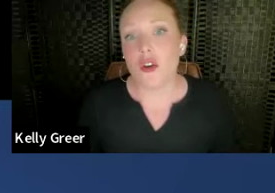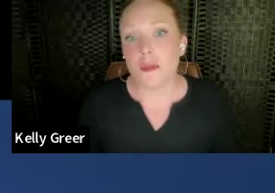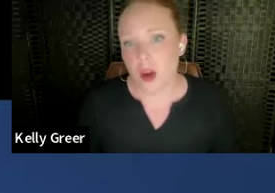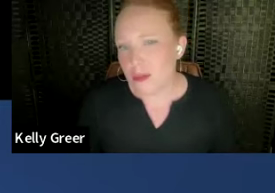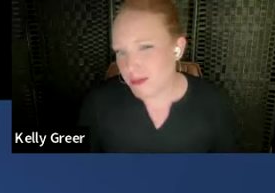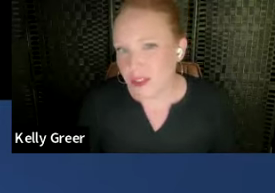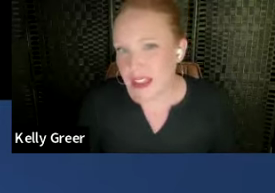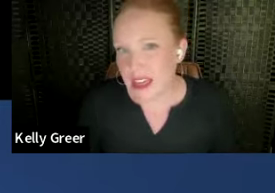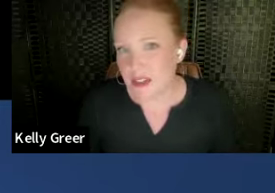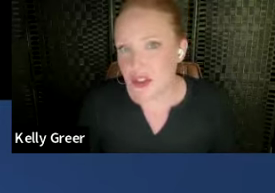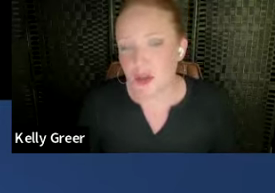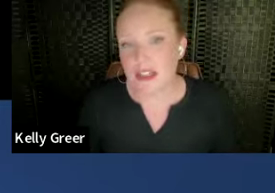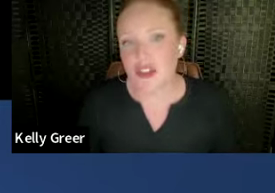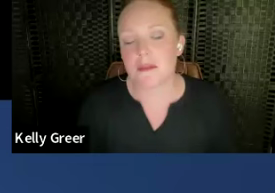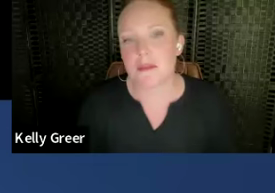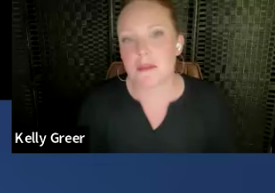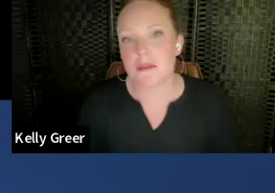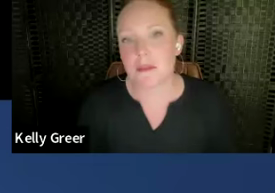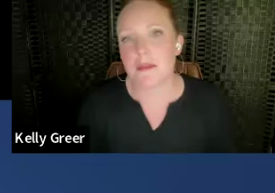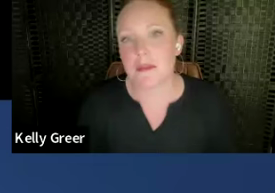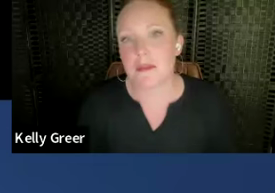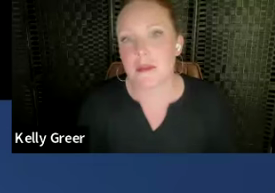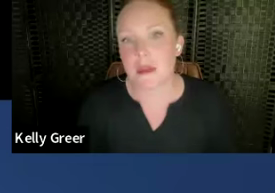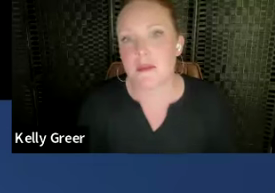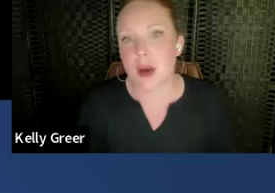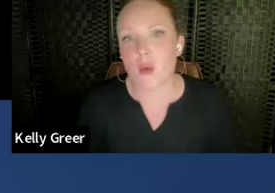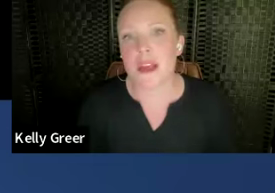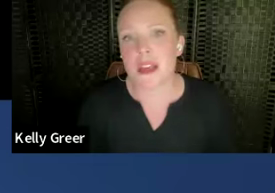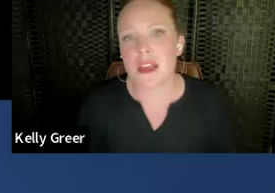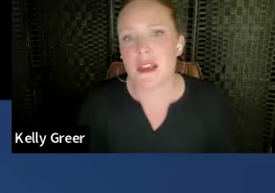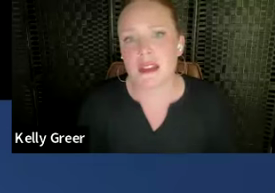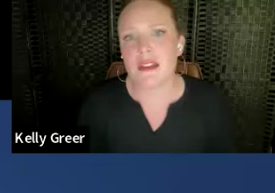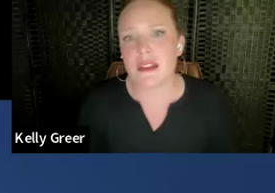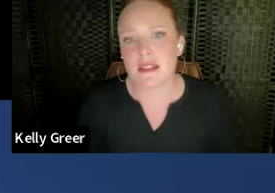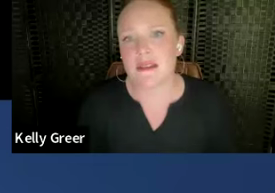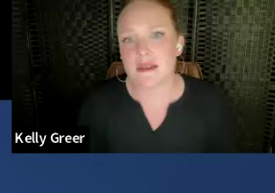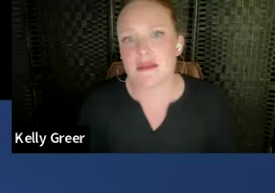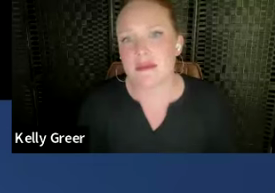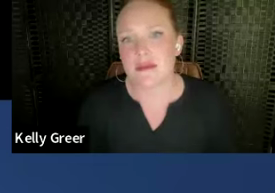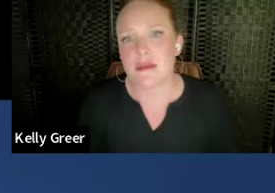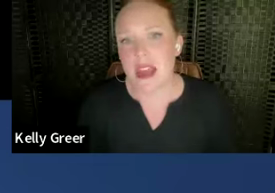So my hope, hopefully that answered your question. But